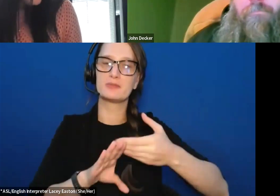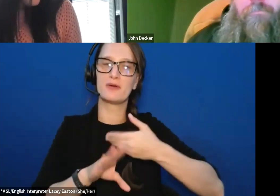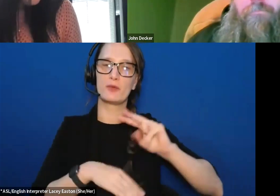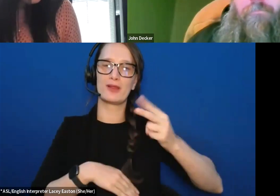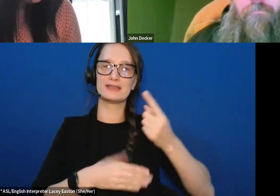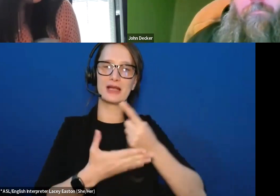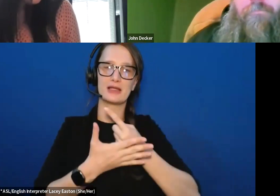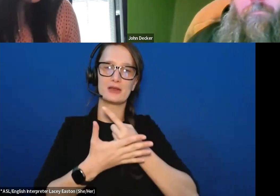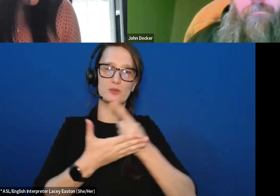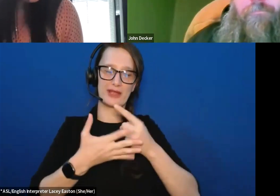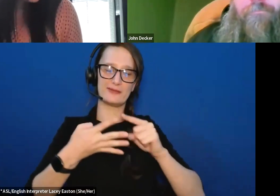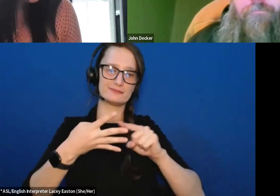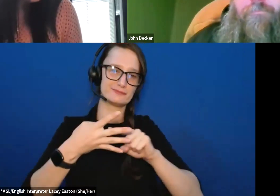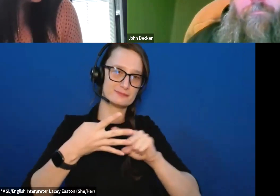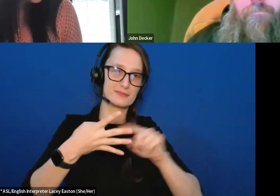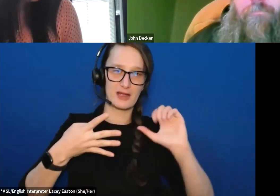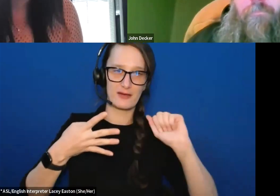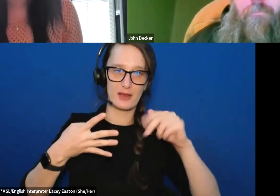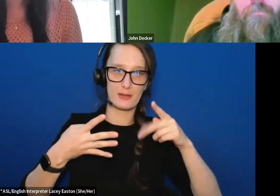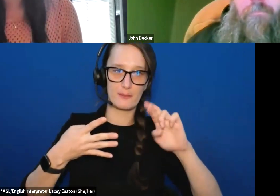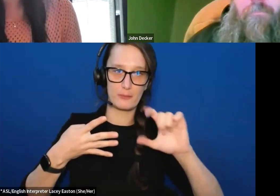that bulk of payments is about